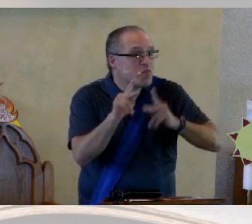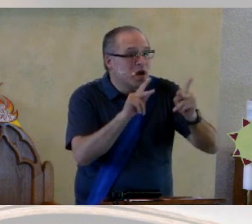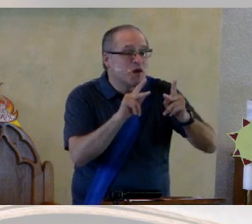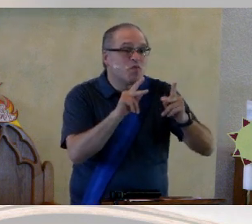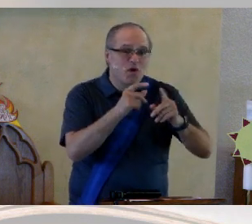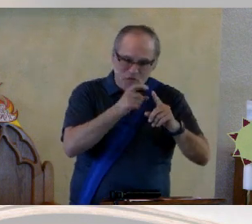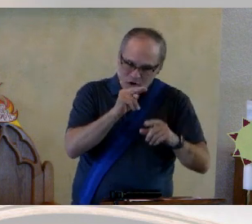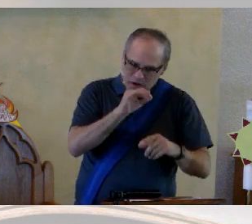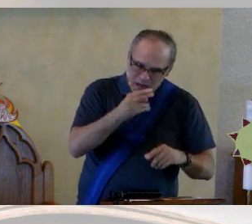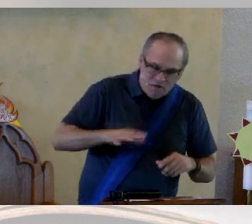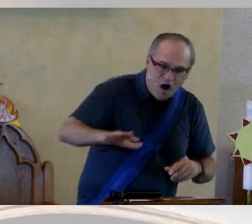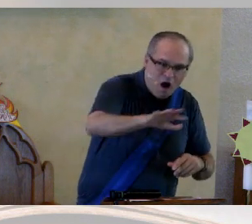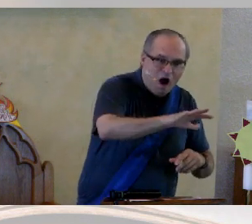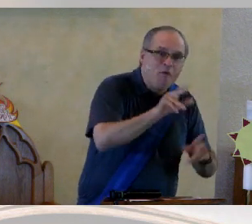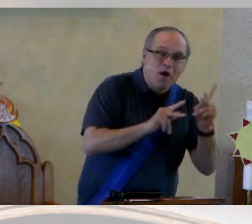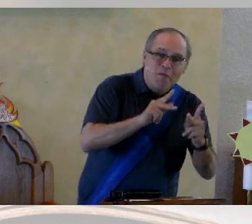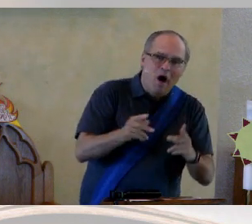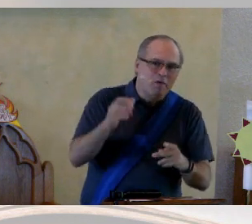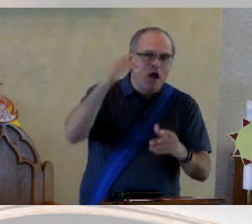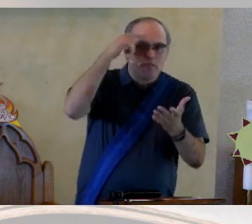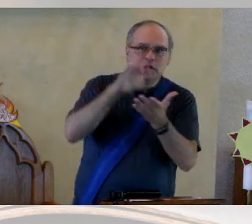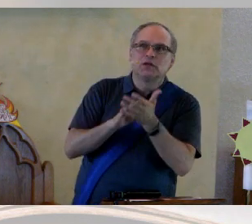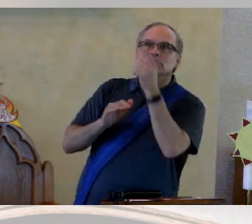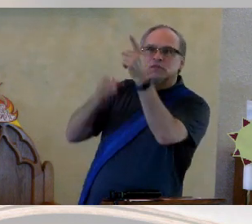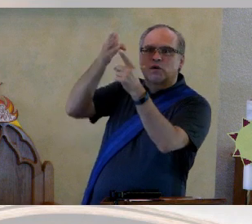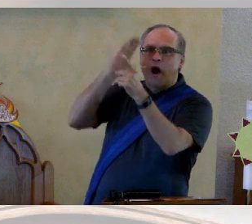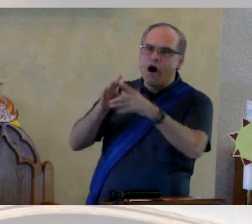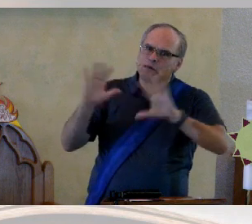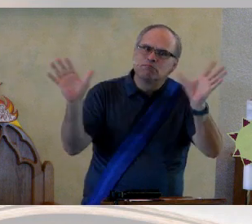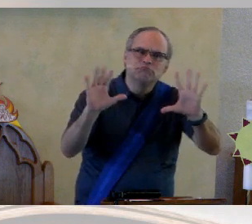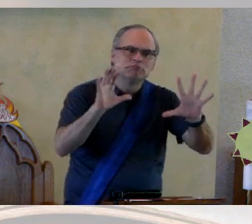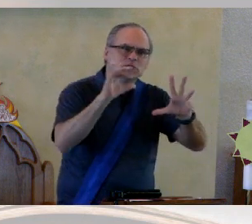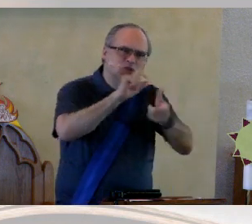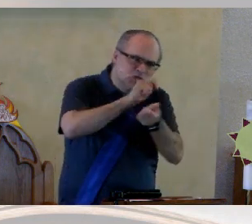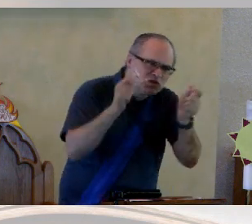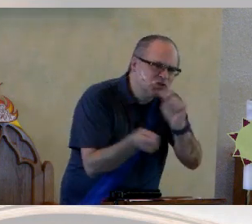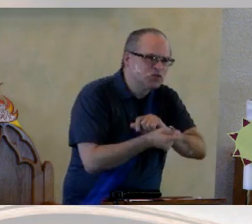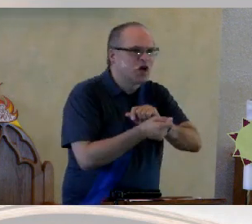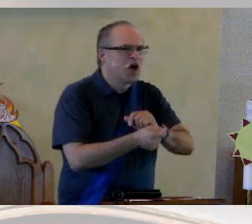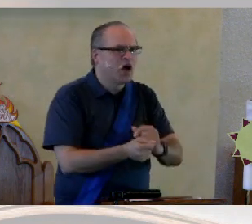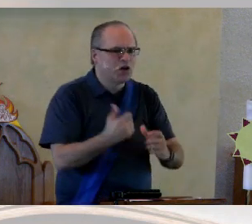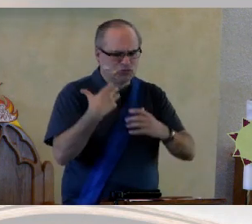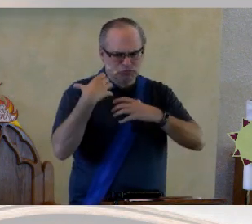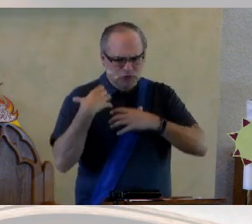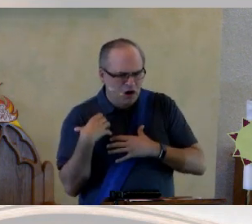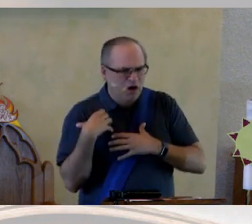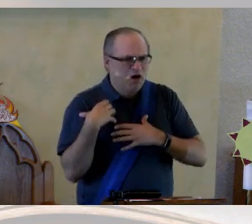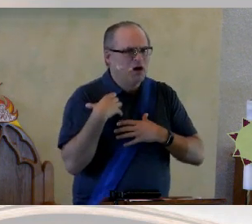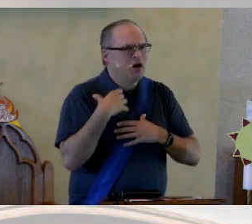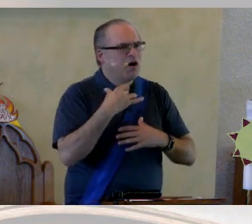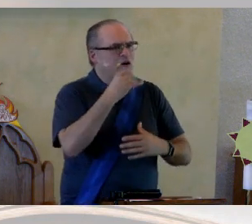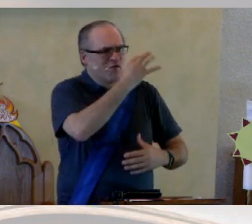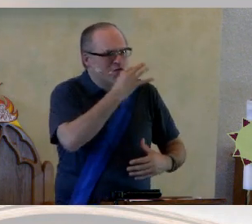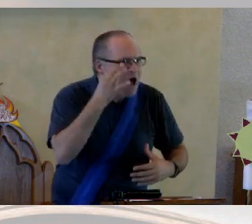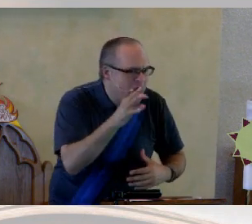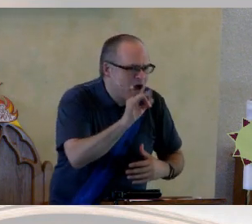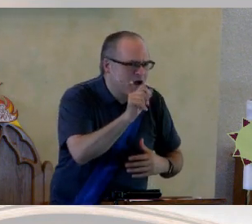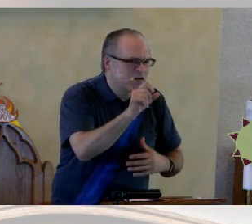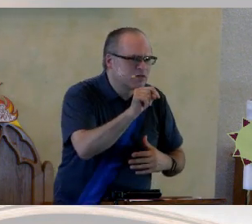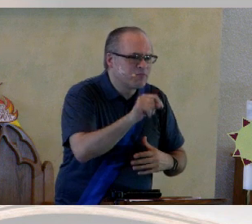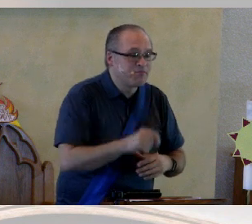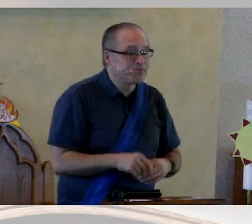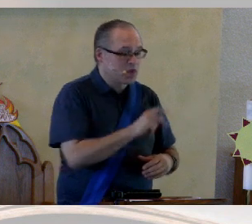God. They proclaimed a fast, and everyone, great and small, put on sackcloth. When the news reached the king of